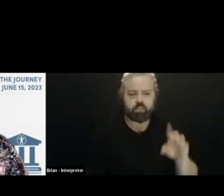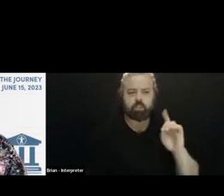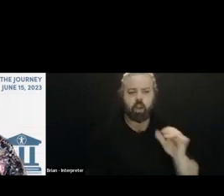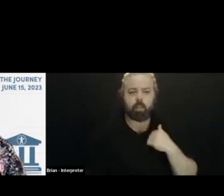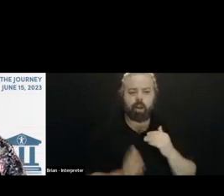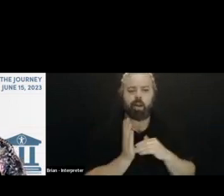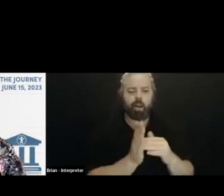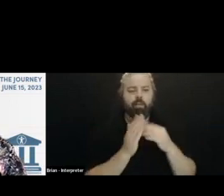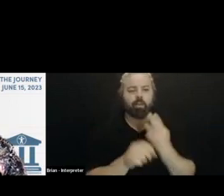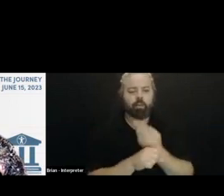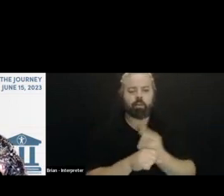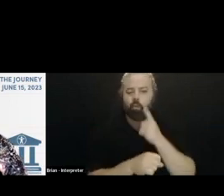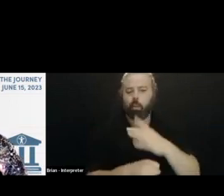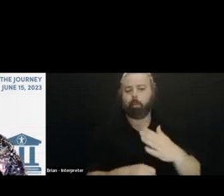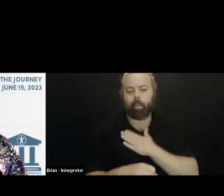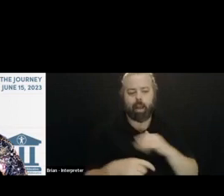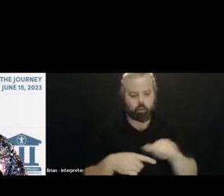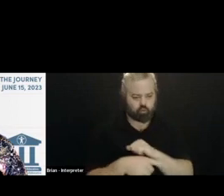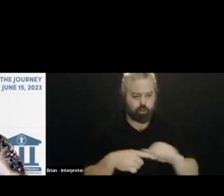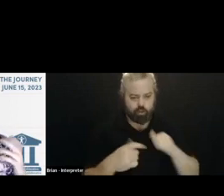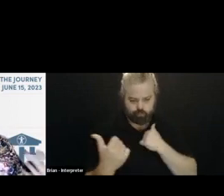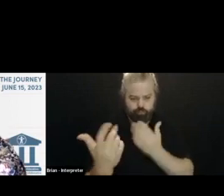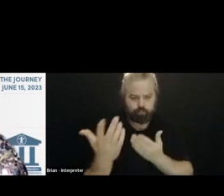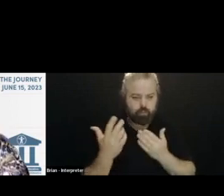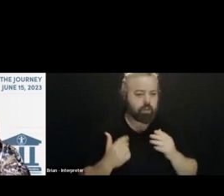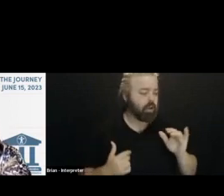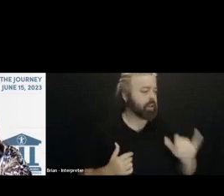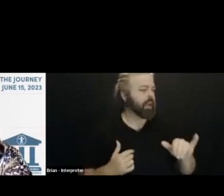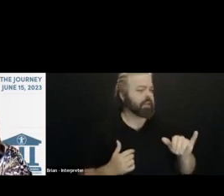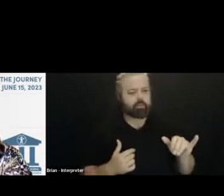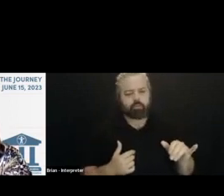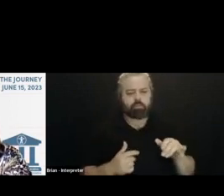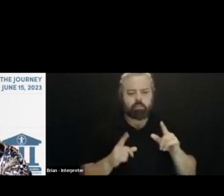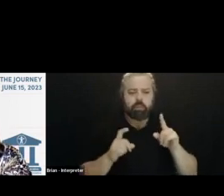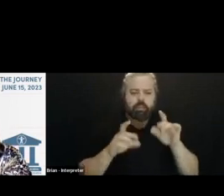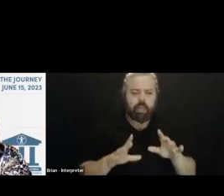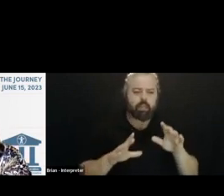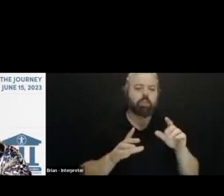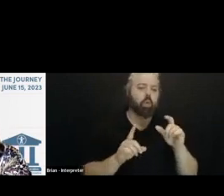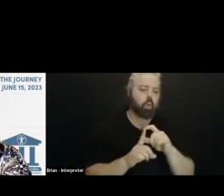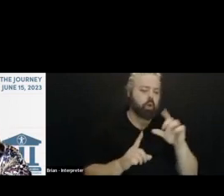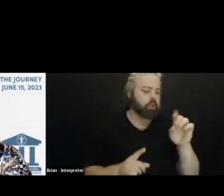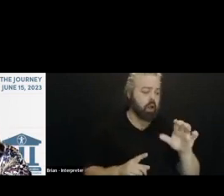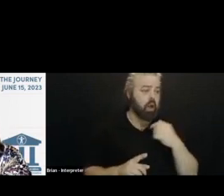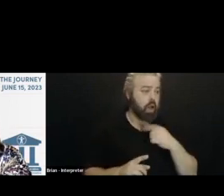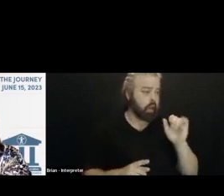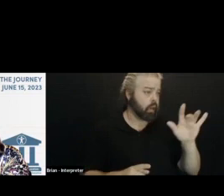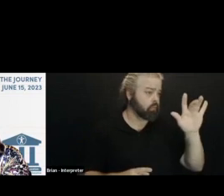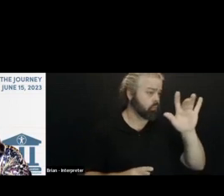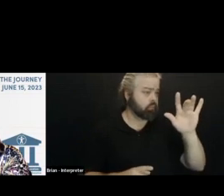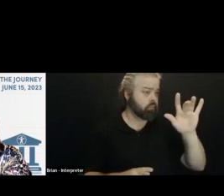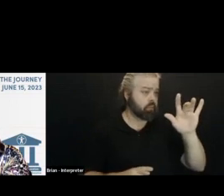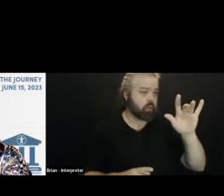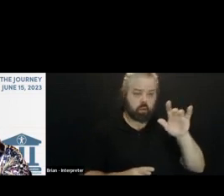the trainings that I give. So this is just a test Word document. I can go up here to the review